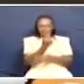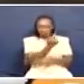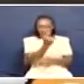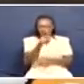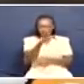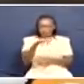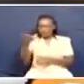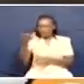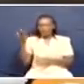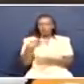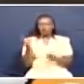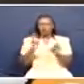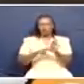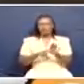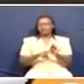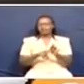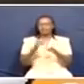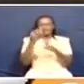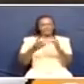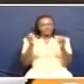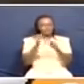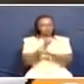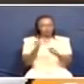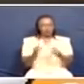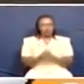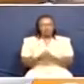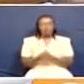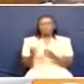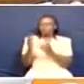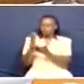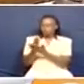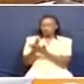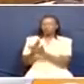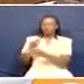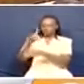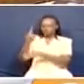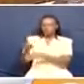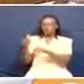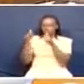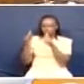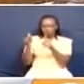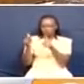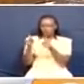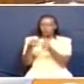end. My Lord, that's again a very good question. And for purpose of clarification,